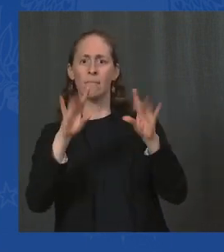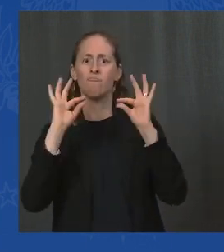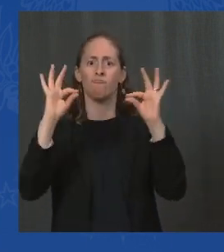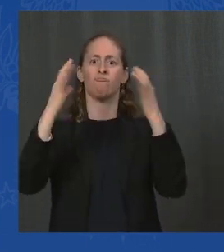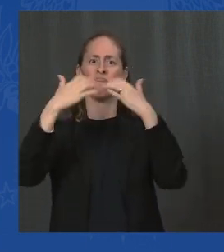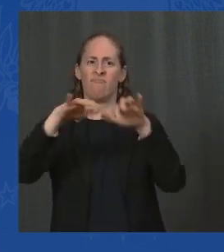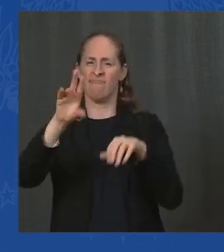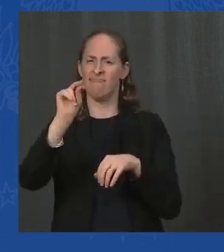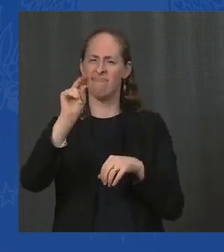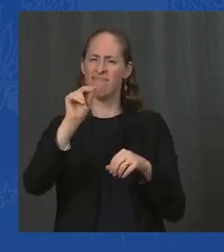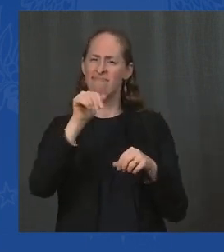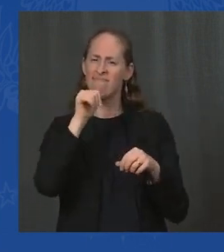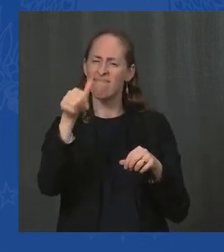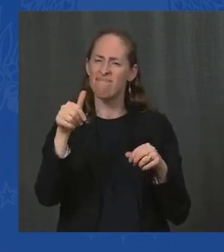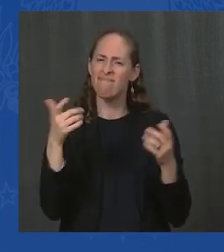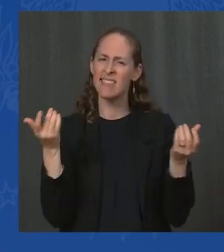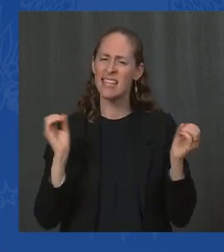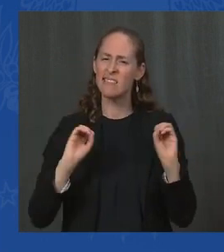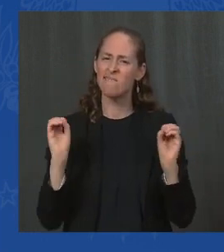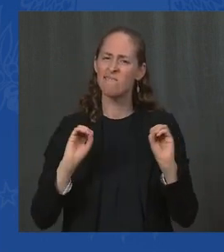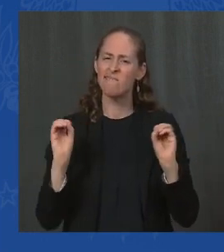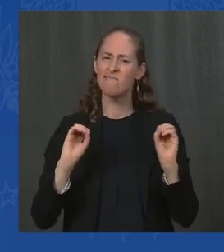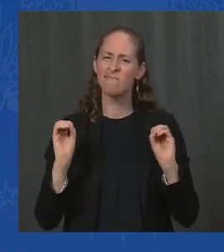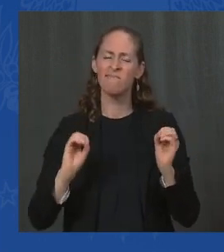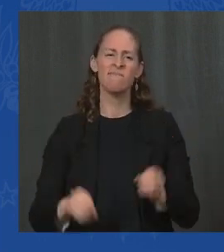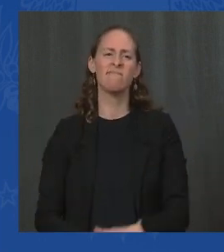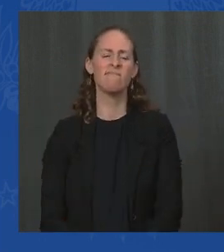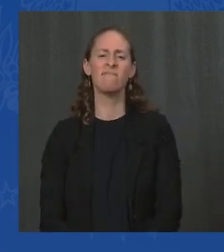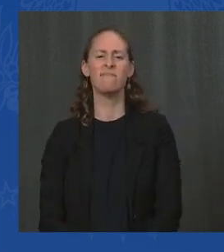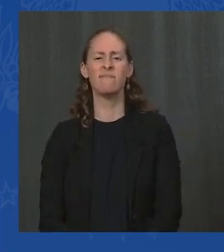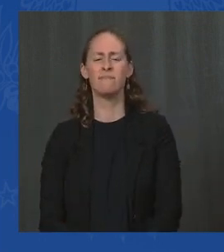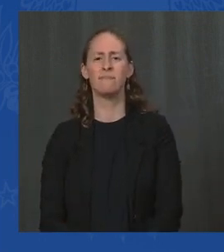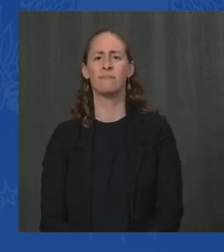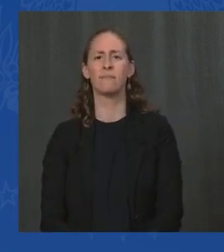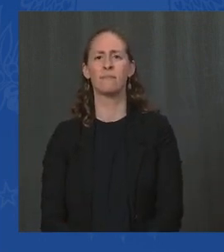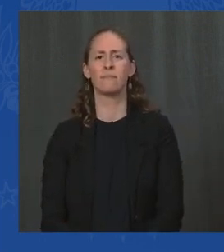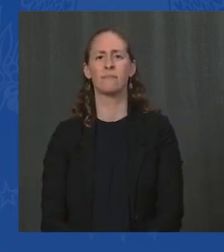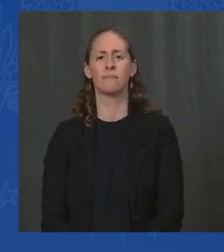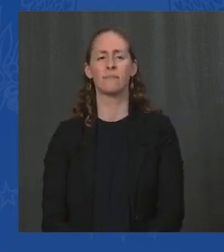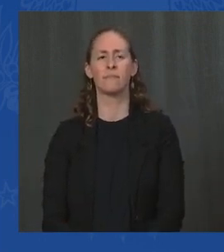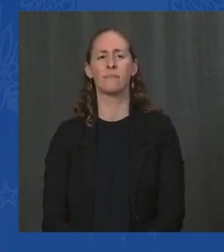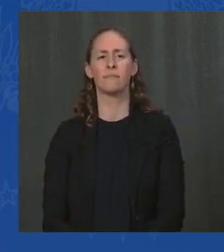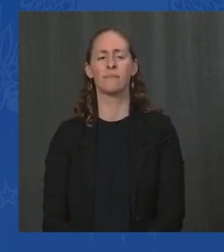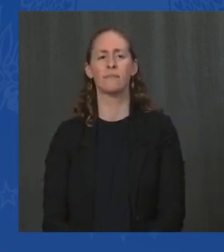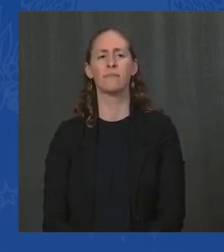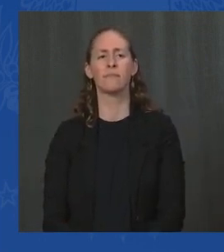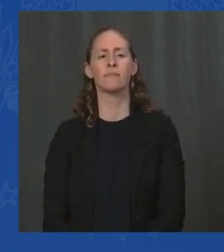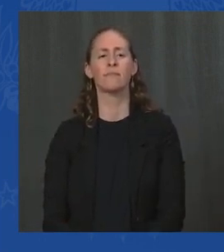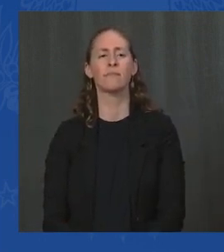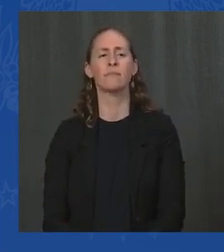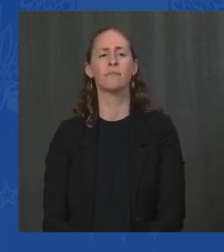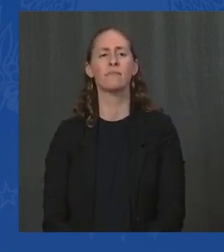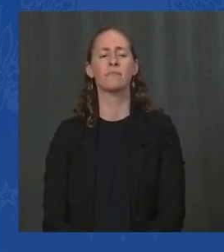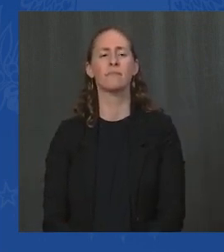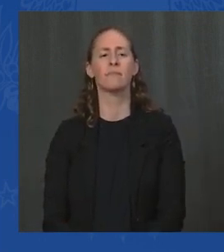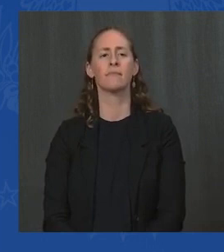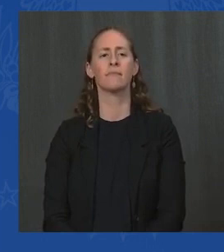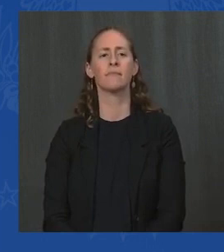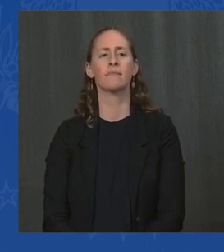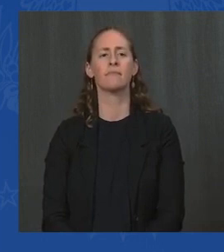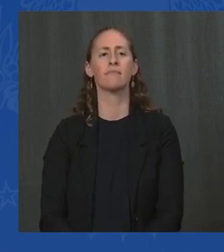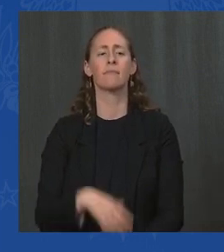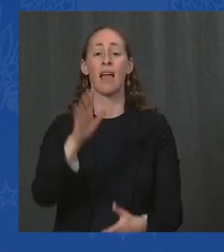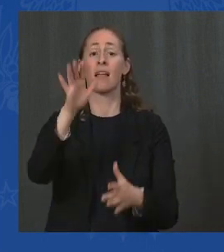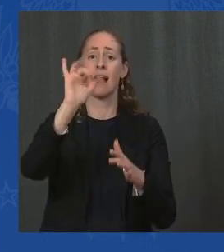Moving on from that mindset, and those kind of large-scale troop deployments will make us stronger and more